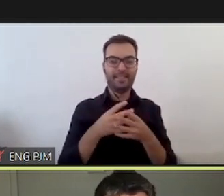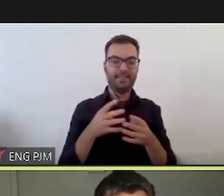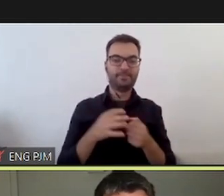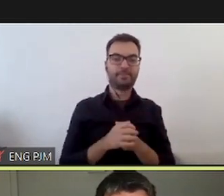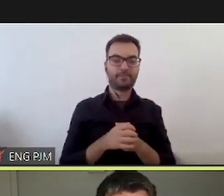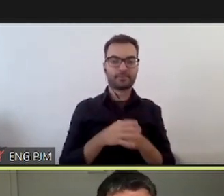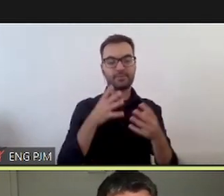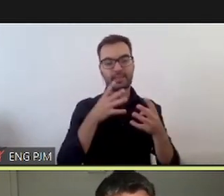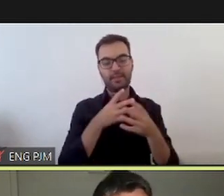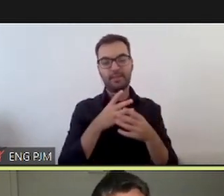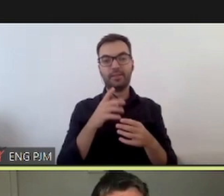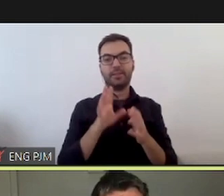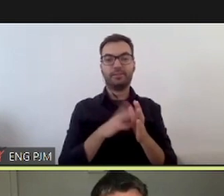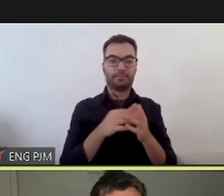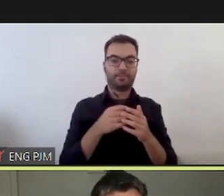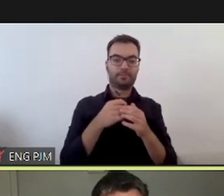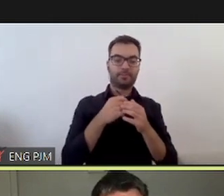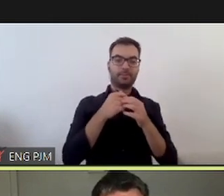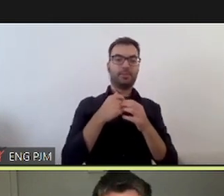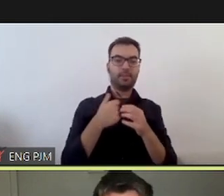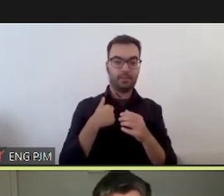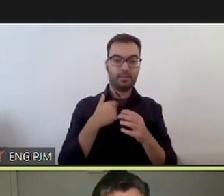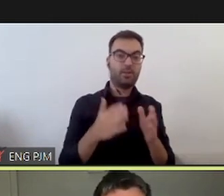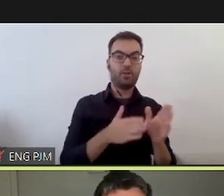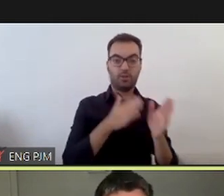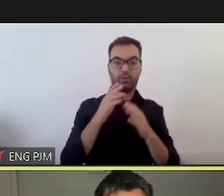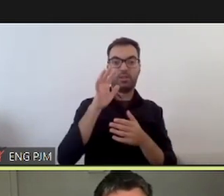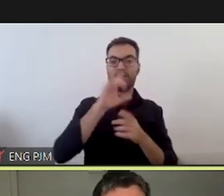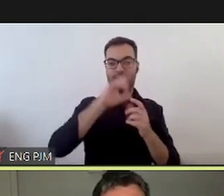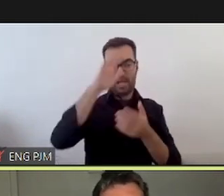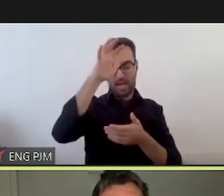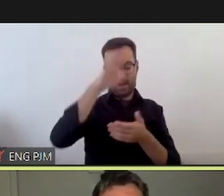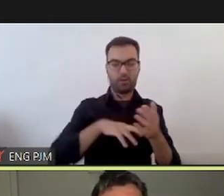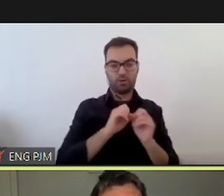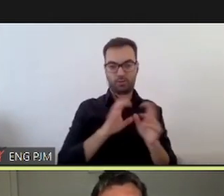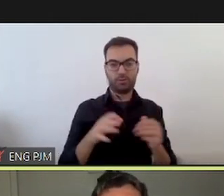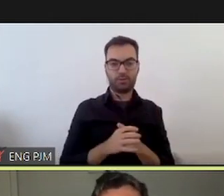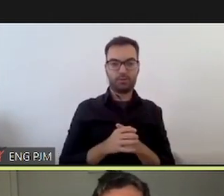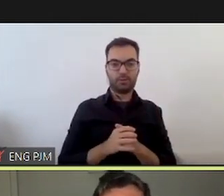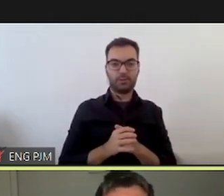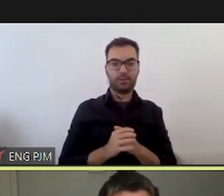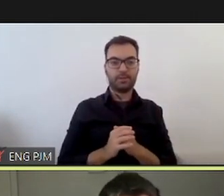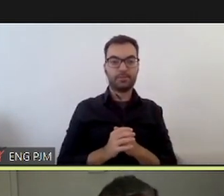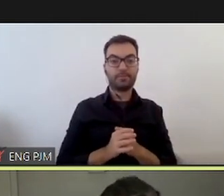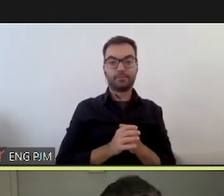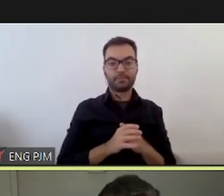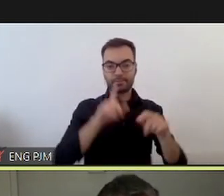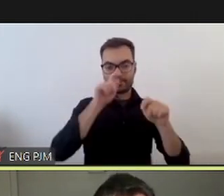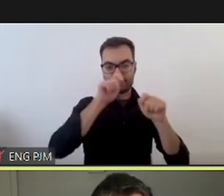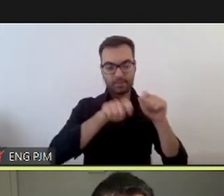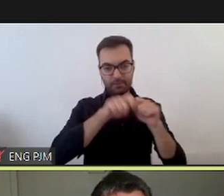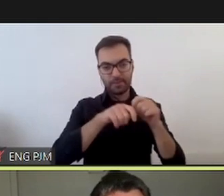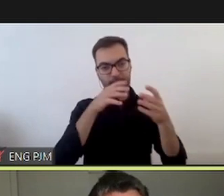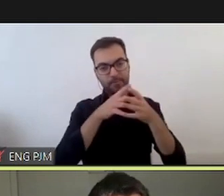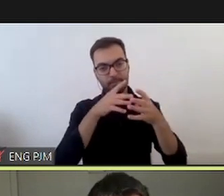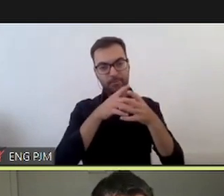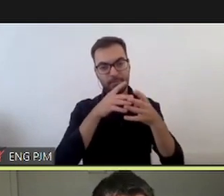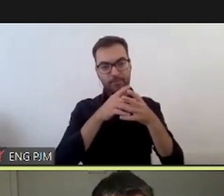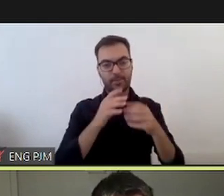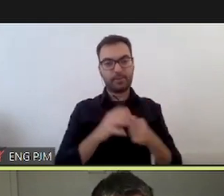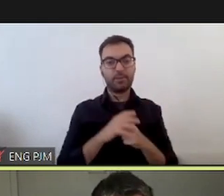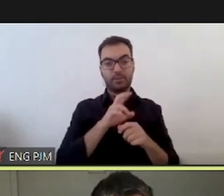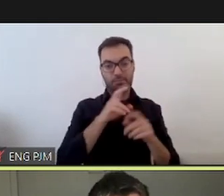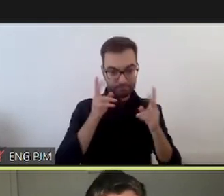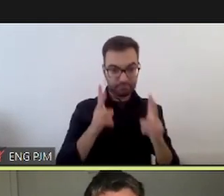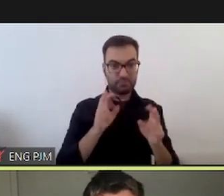the search. So for me, there's another page, and entire, of course, which we can verify the